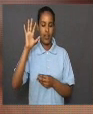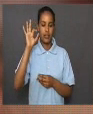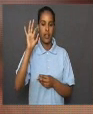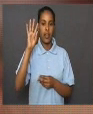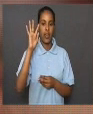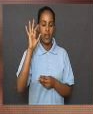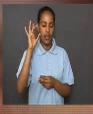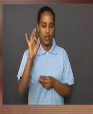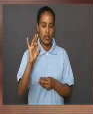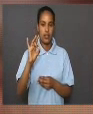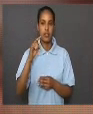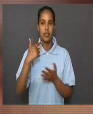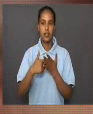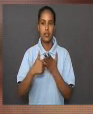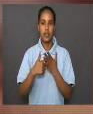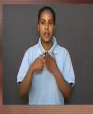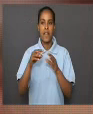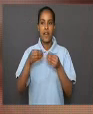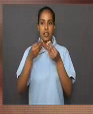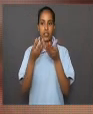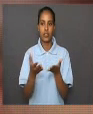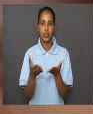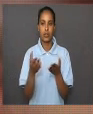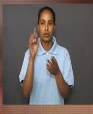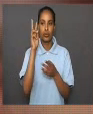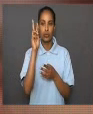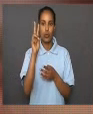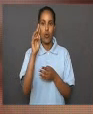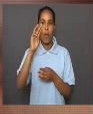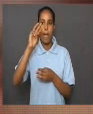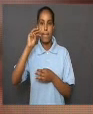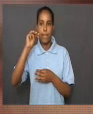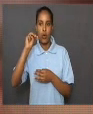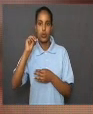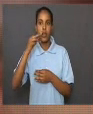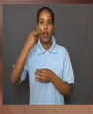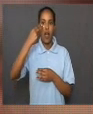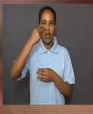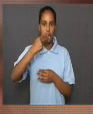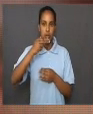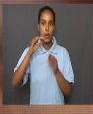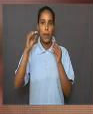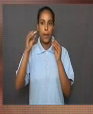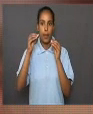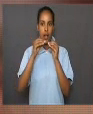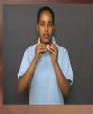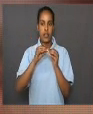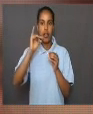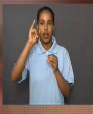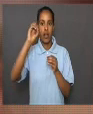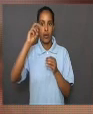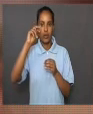and that it furnishes 2 moles of hydrogen plus ions.